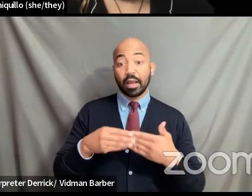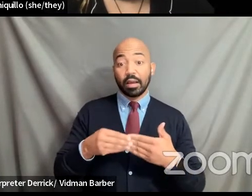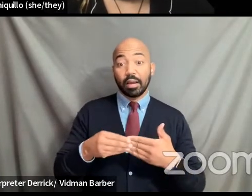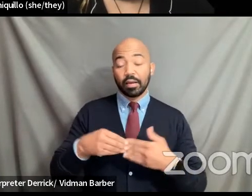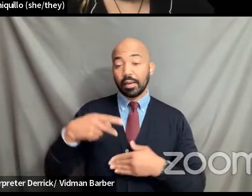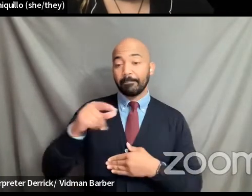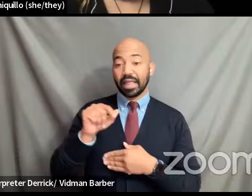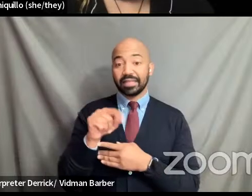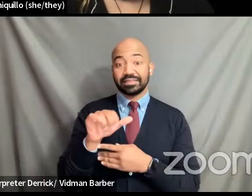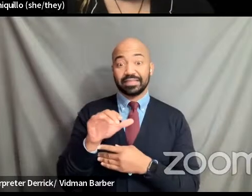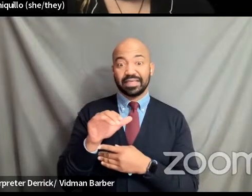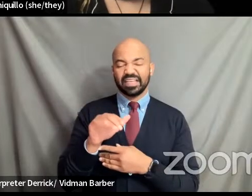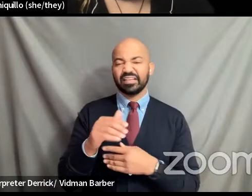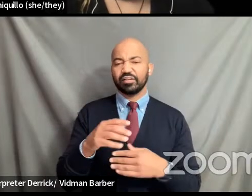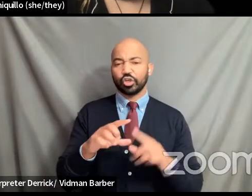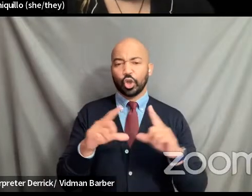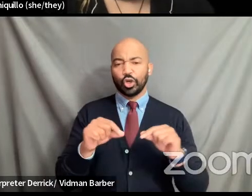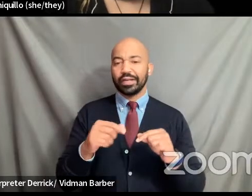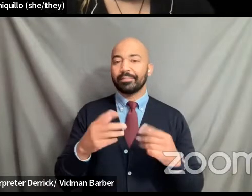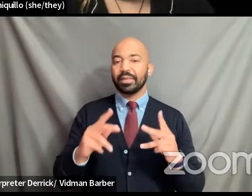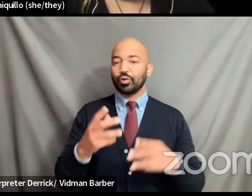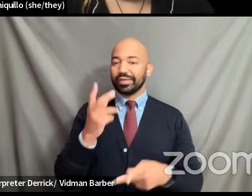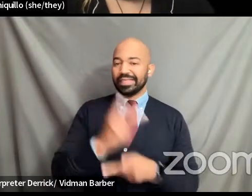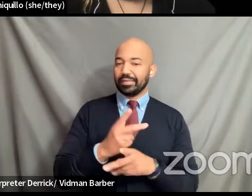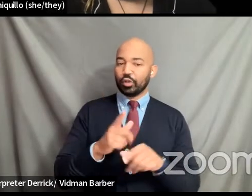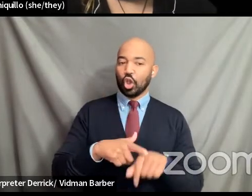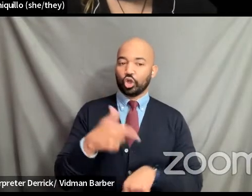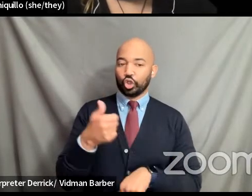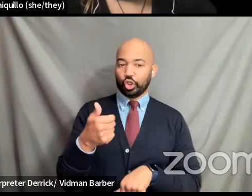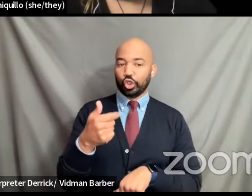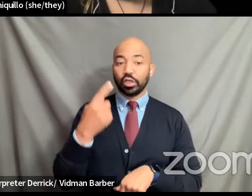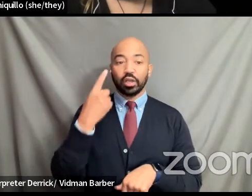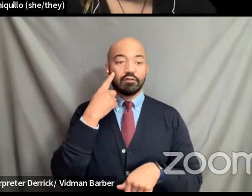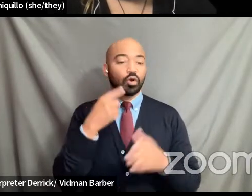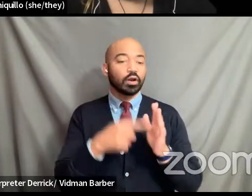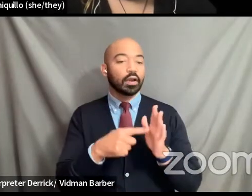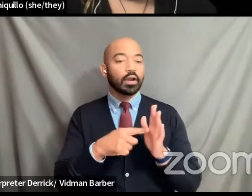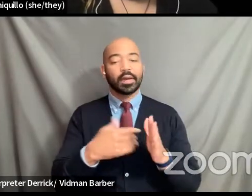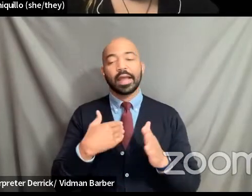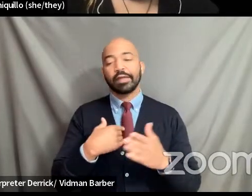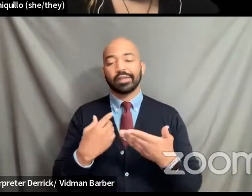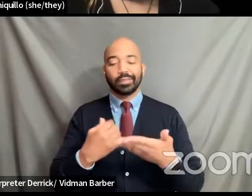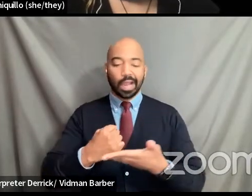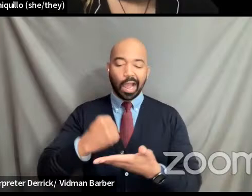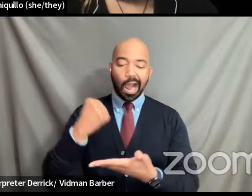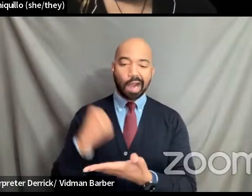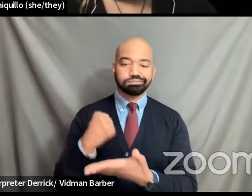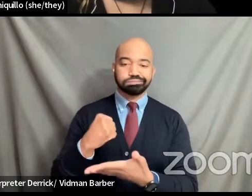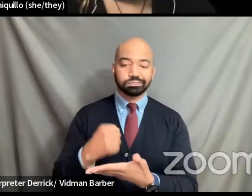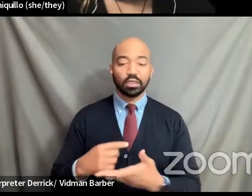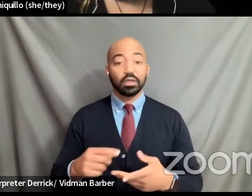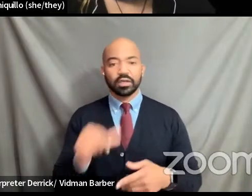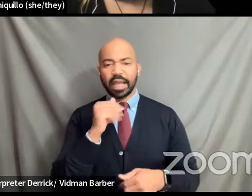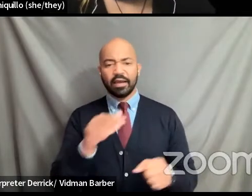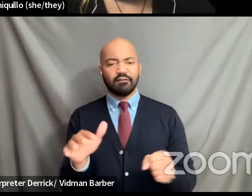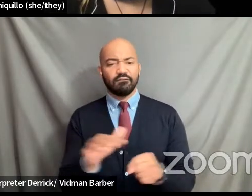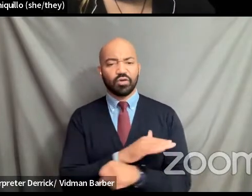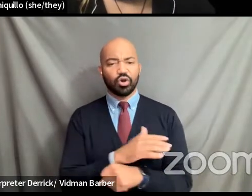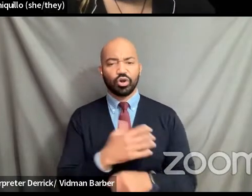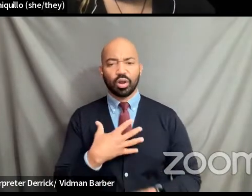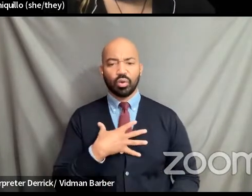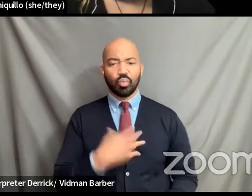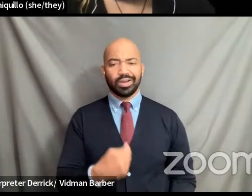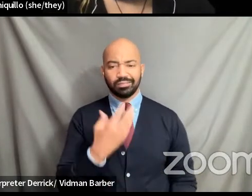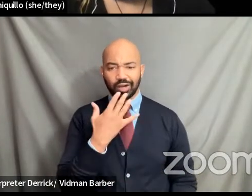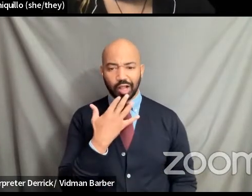when you're using business cards, if you try to do something like such as getting them embossed, making sure they're not just like completely white or something like that,